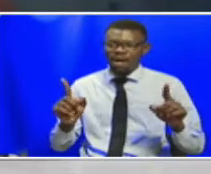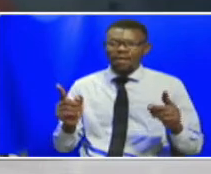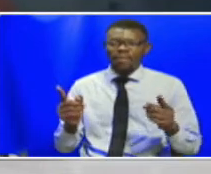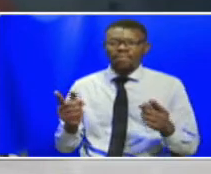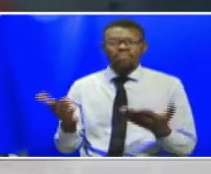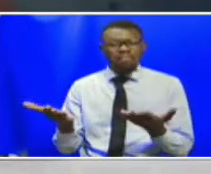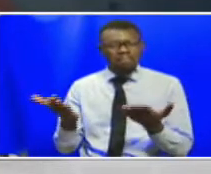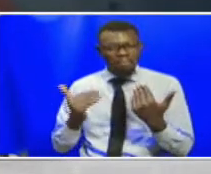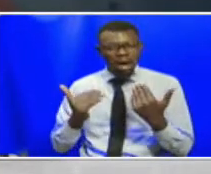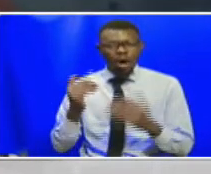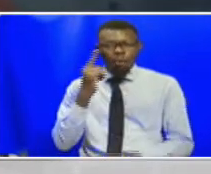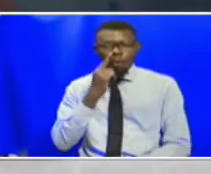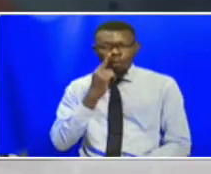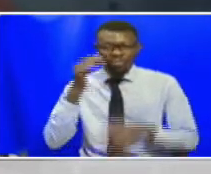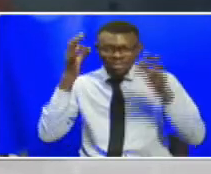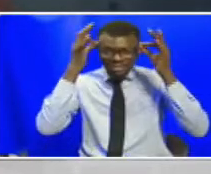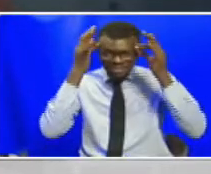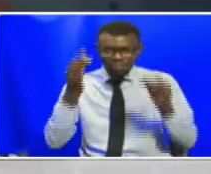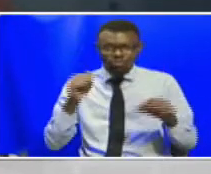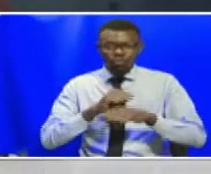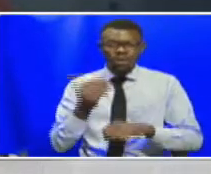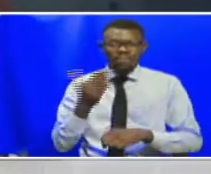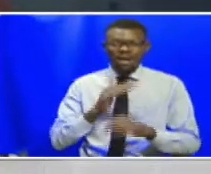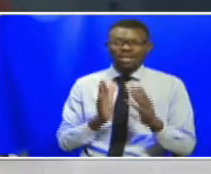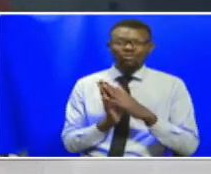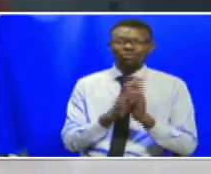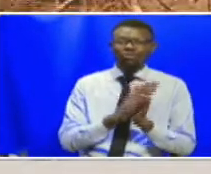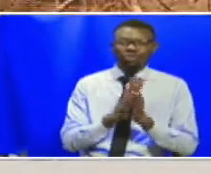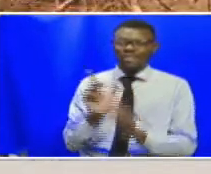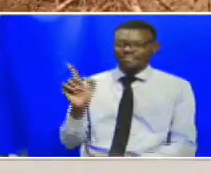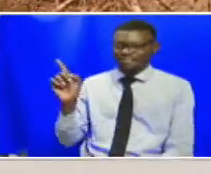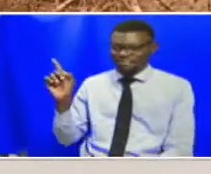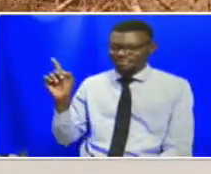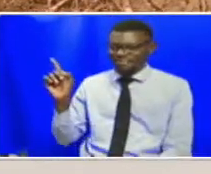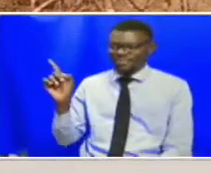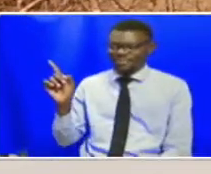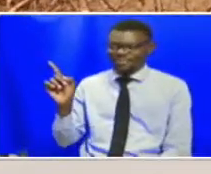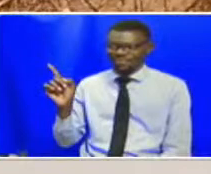to go back to school. Beldin Waliaula with that story.